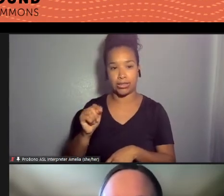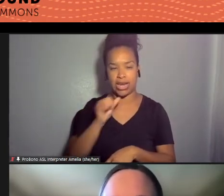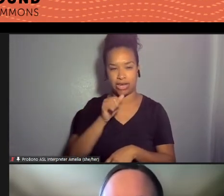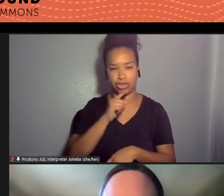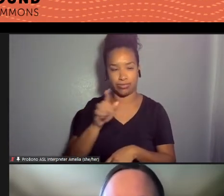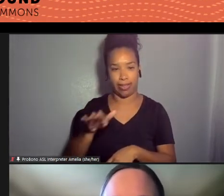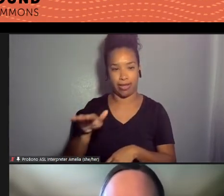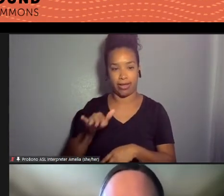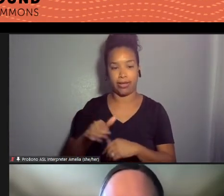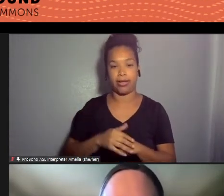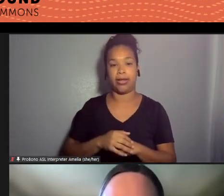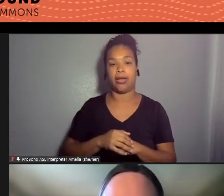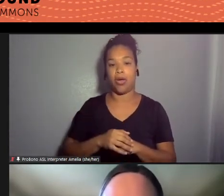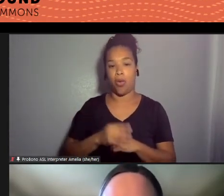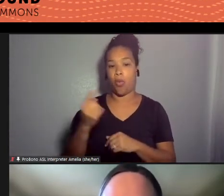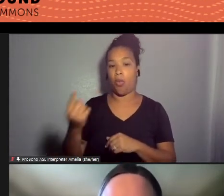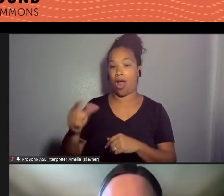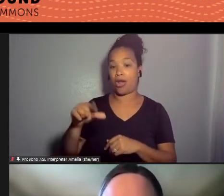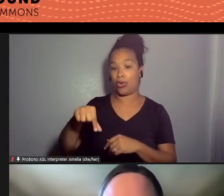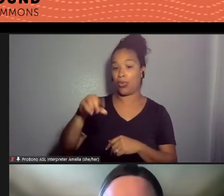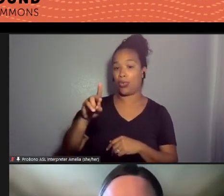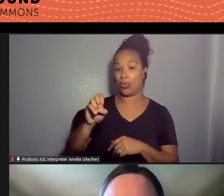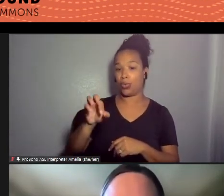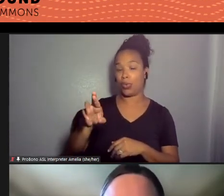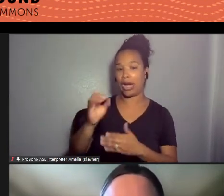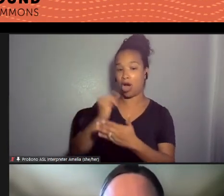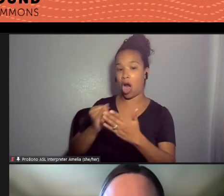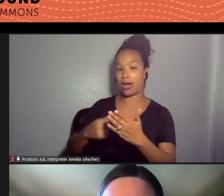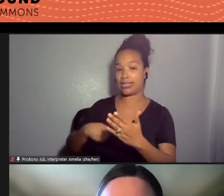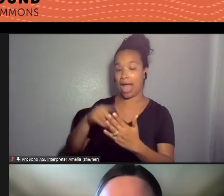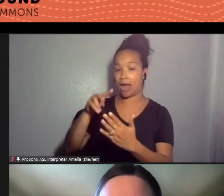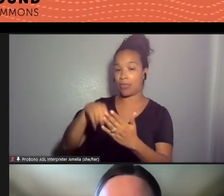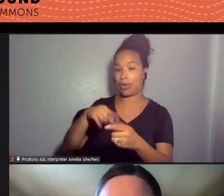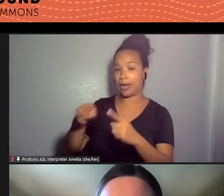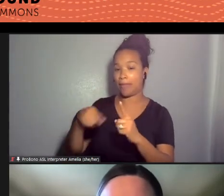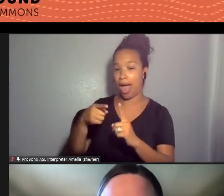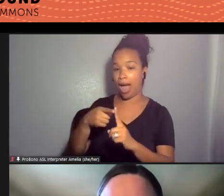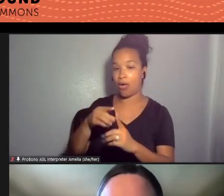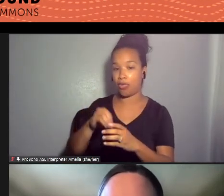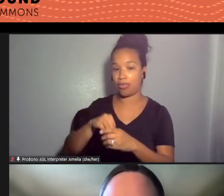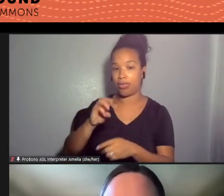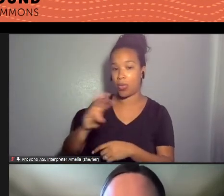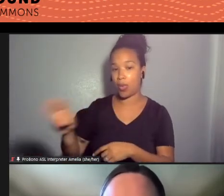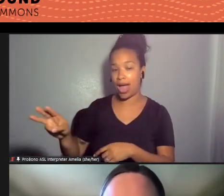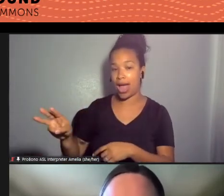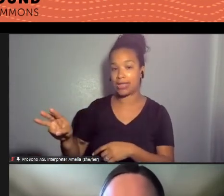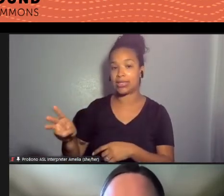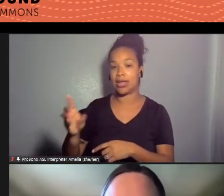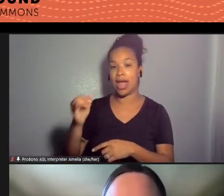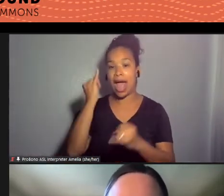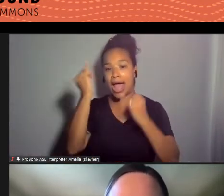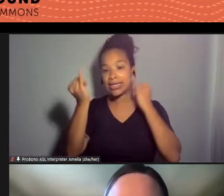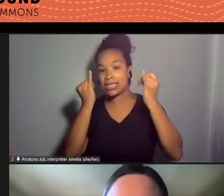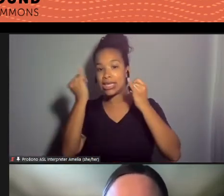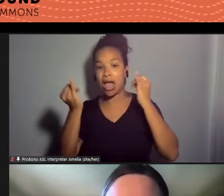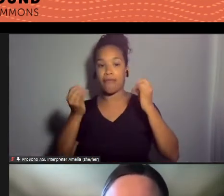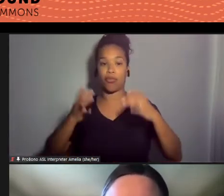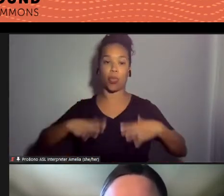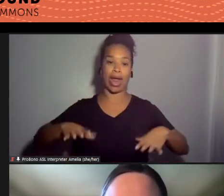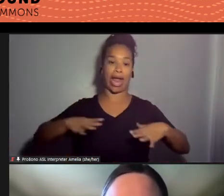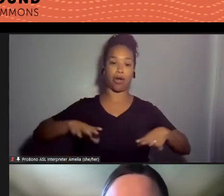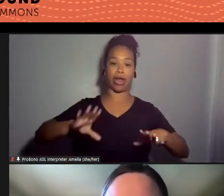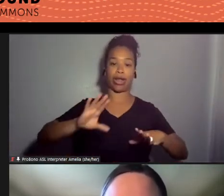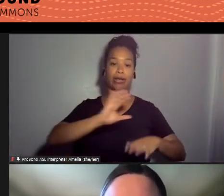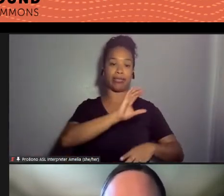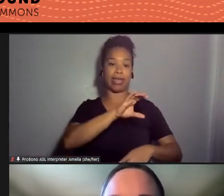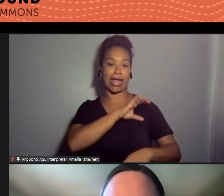could read about in the Western canon, this idea of wearing the character, this idea of not just a duality, but